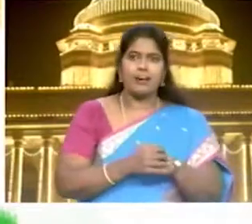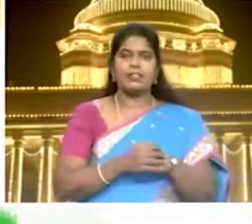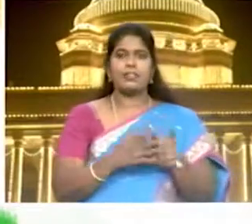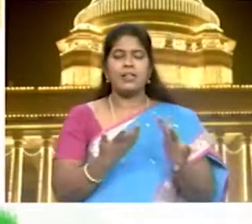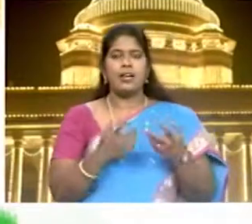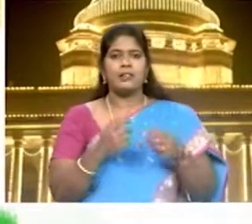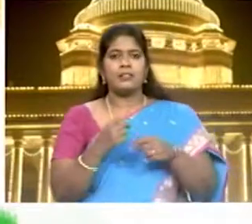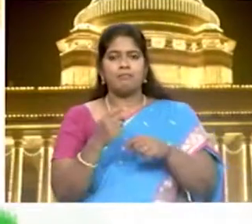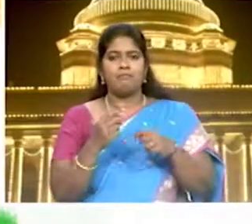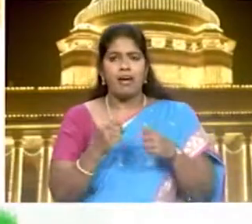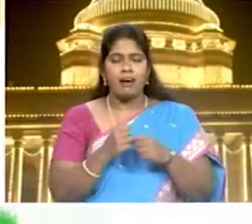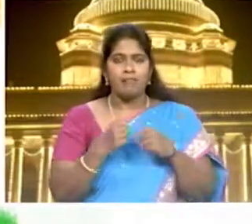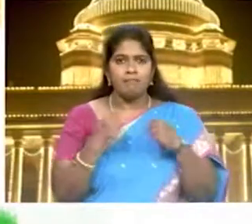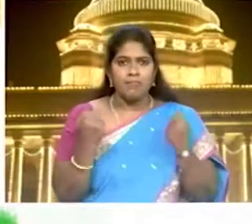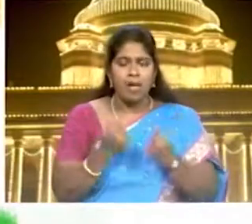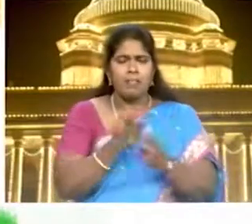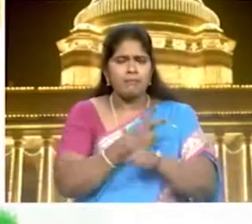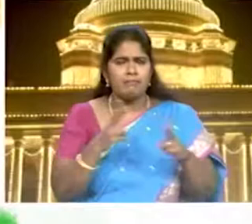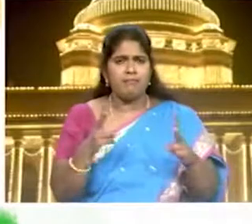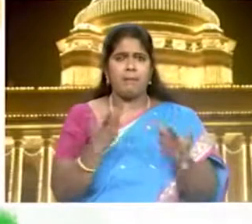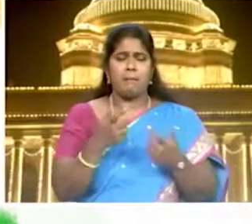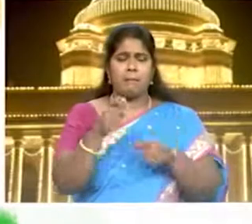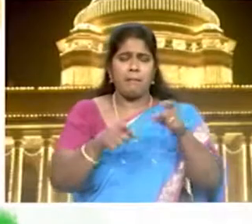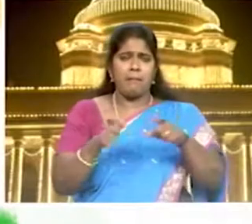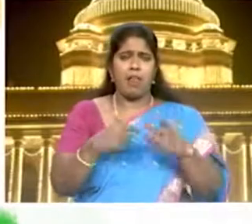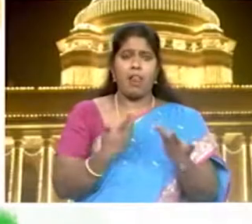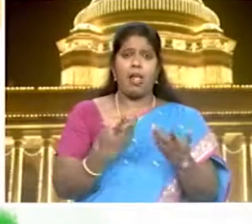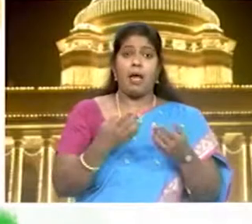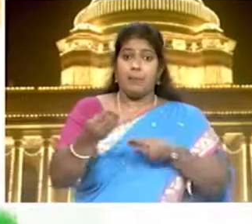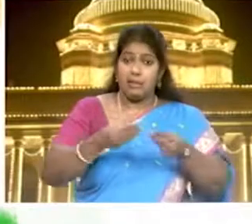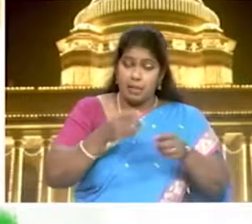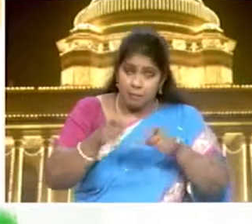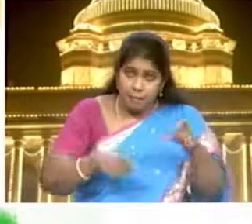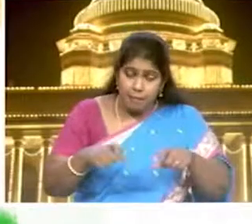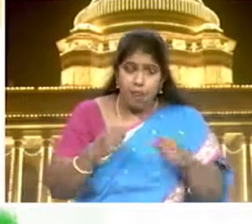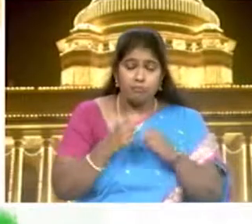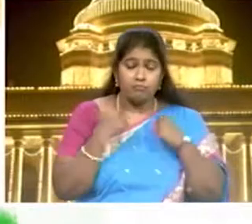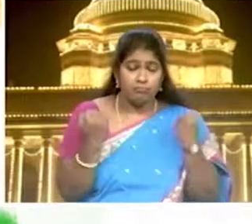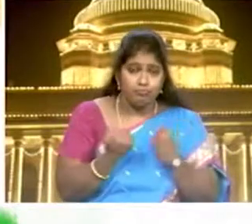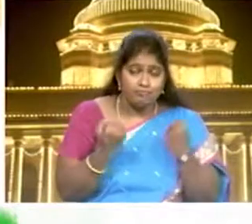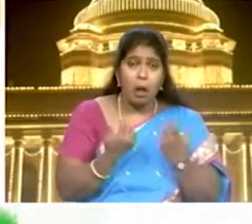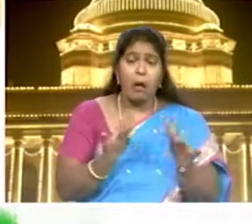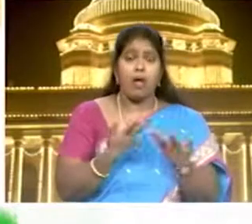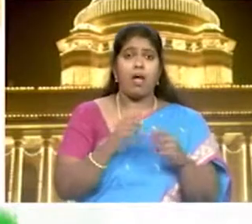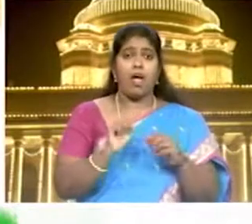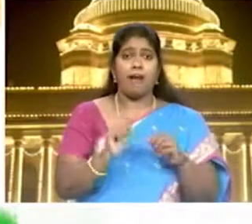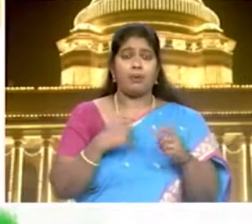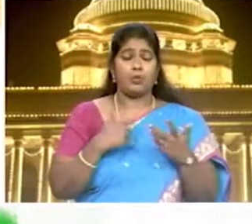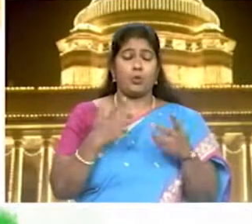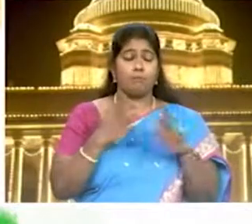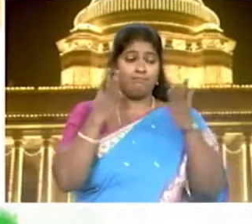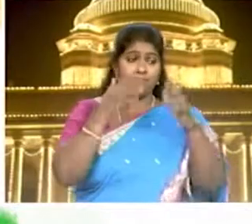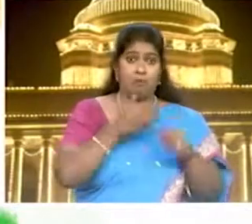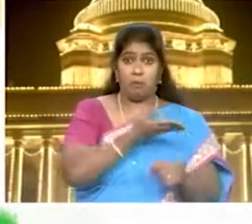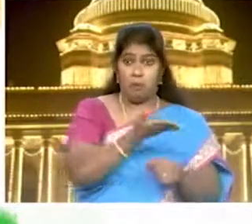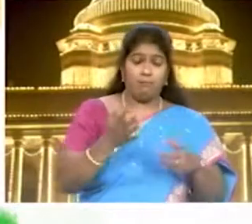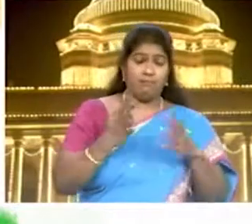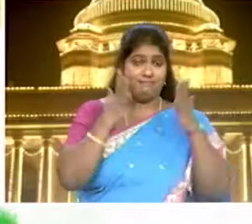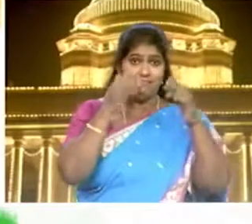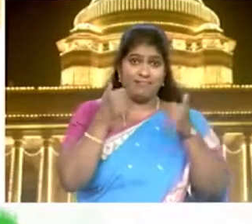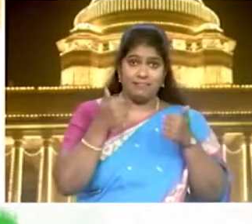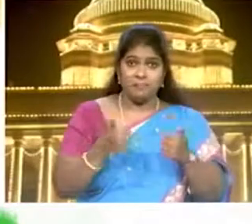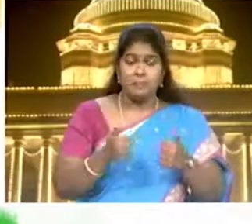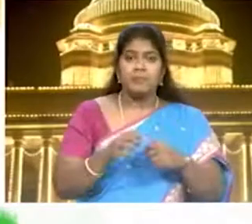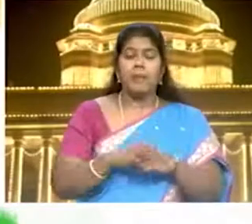it possible, and entrepreneurs whose business acumen has created